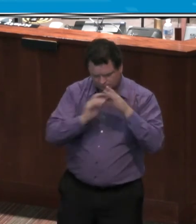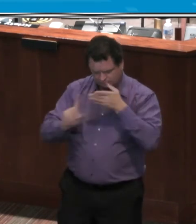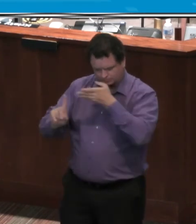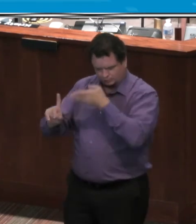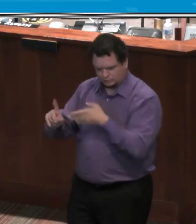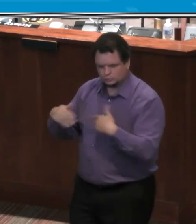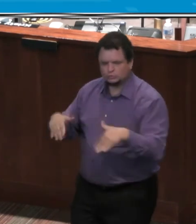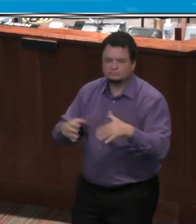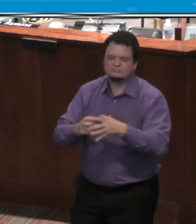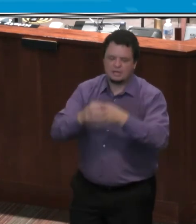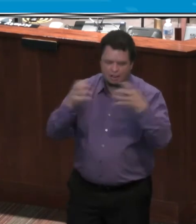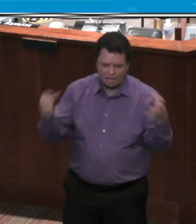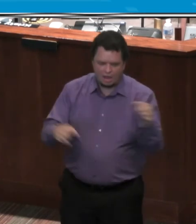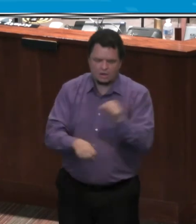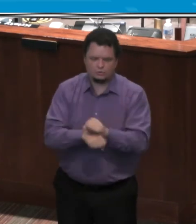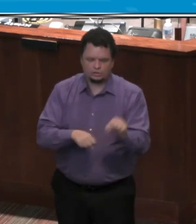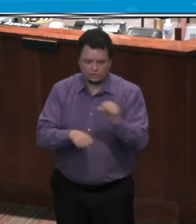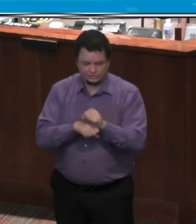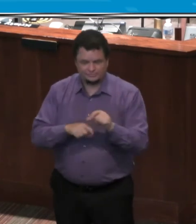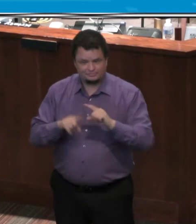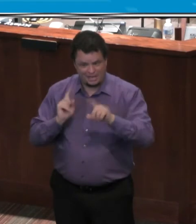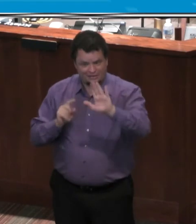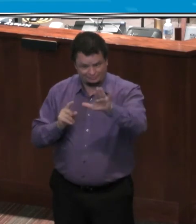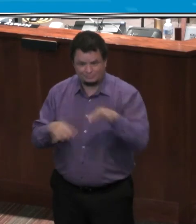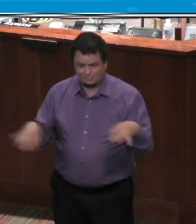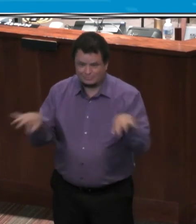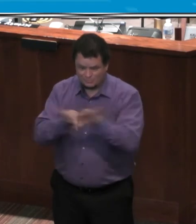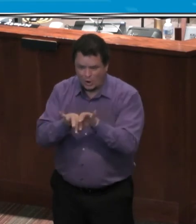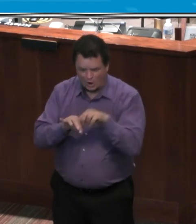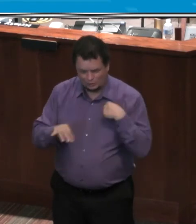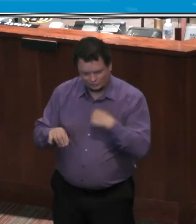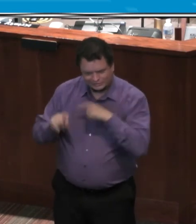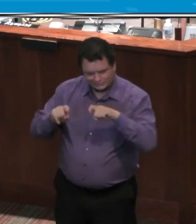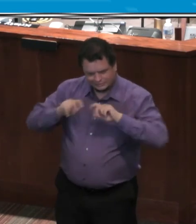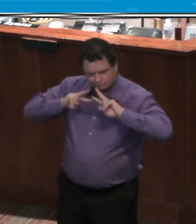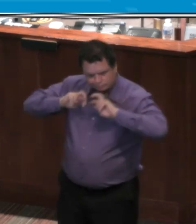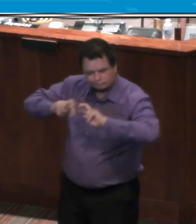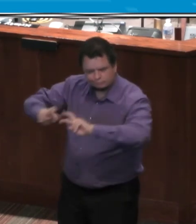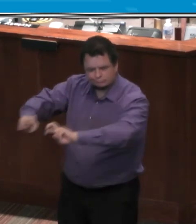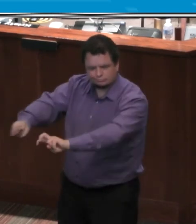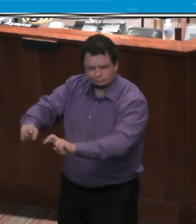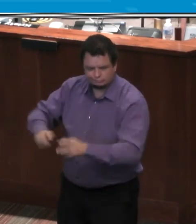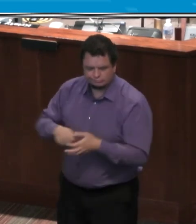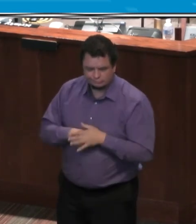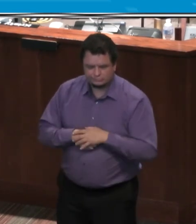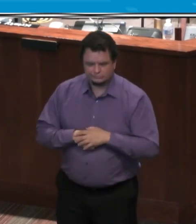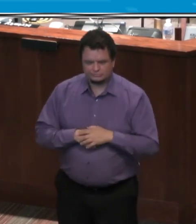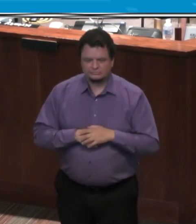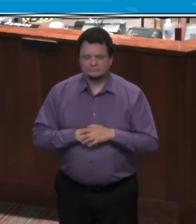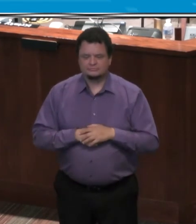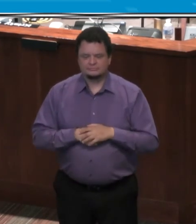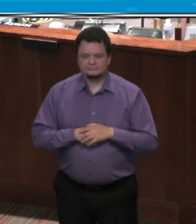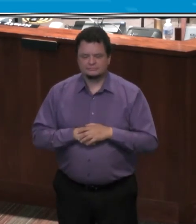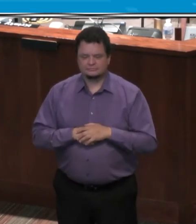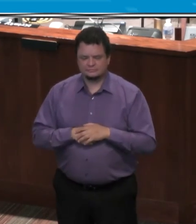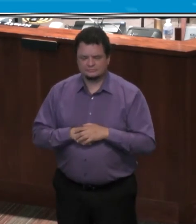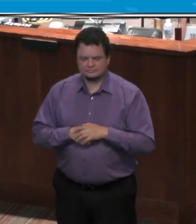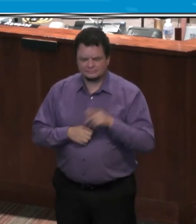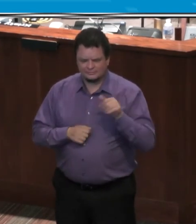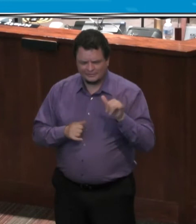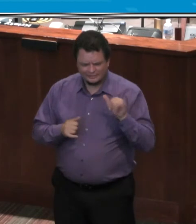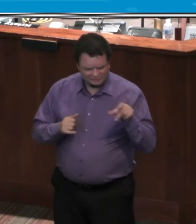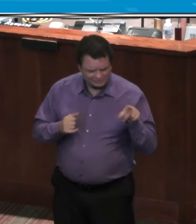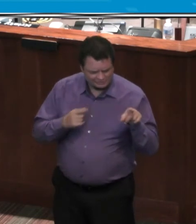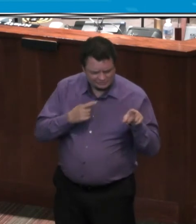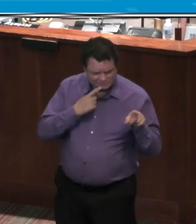we are going to need to track. Thank you. Did you say there was another question? Or No, I just always seem to have questions for Absolutely.